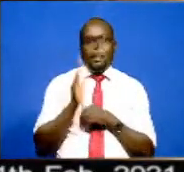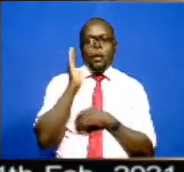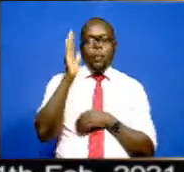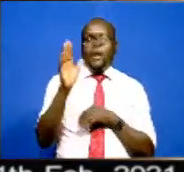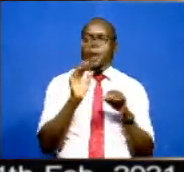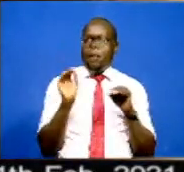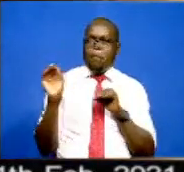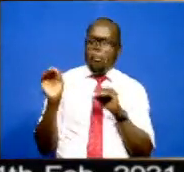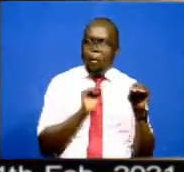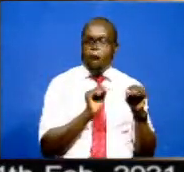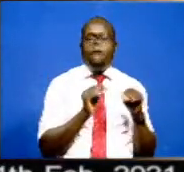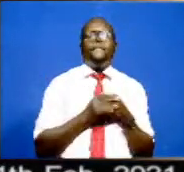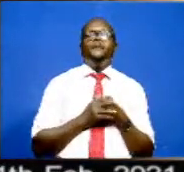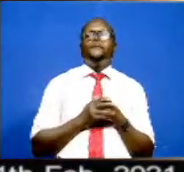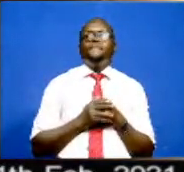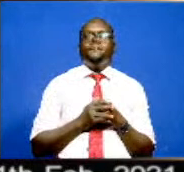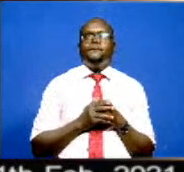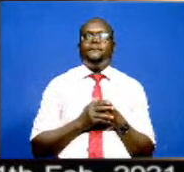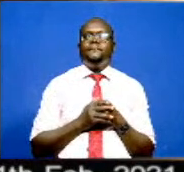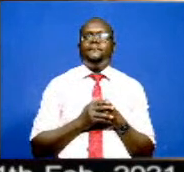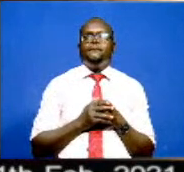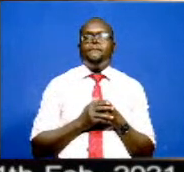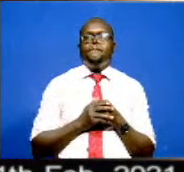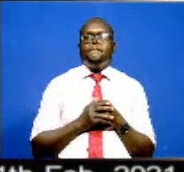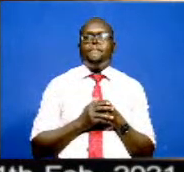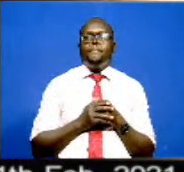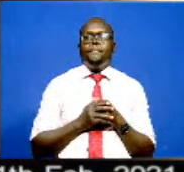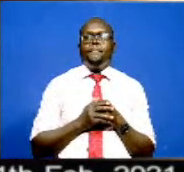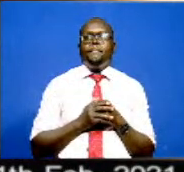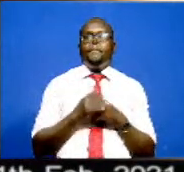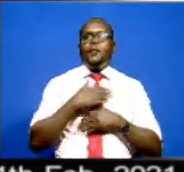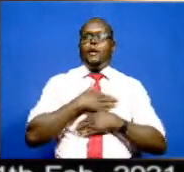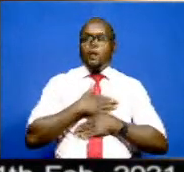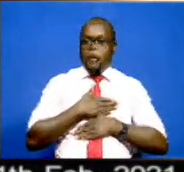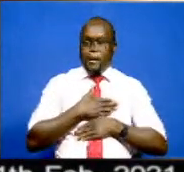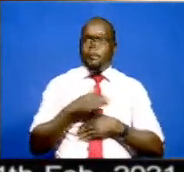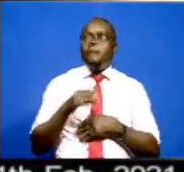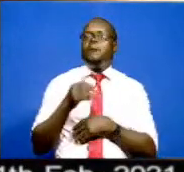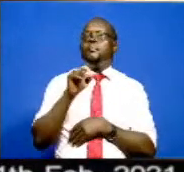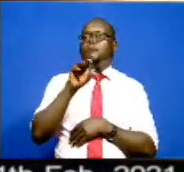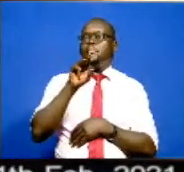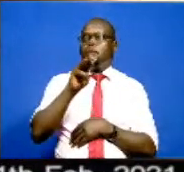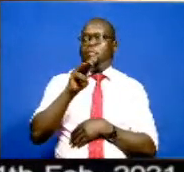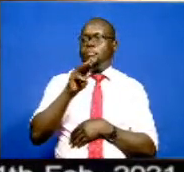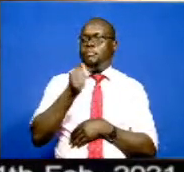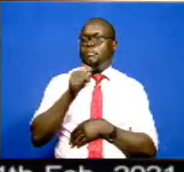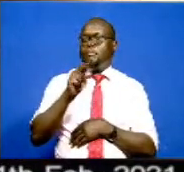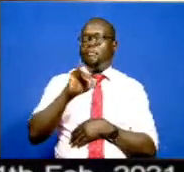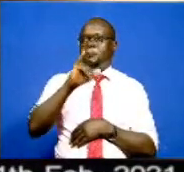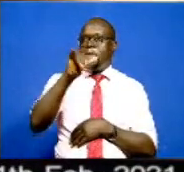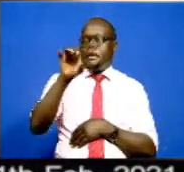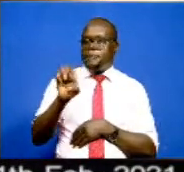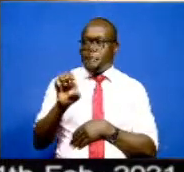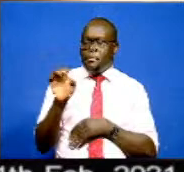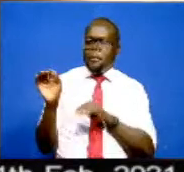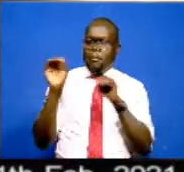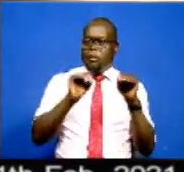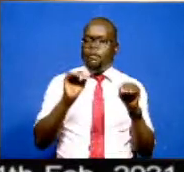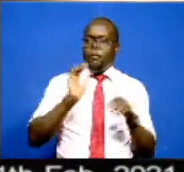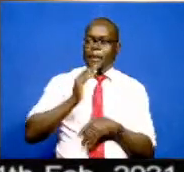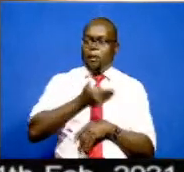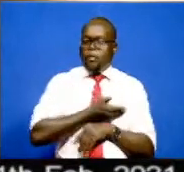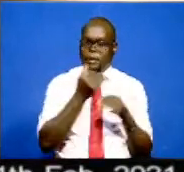move the Honorable Joseph Manje from the Committee on